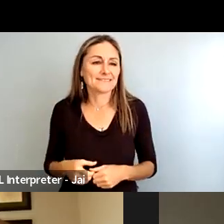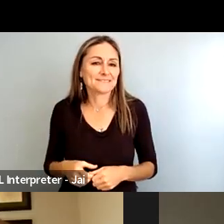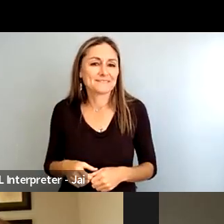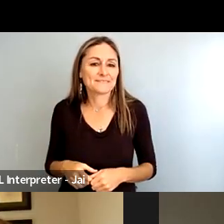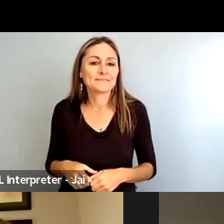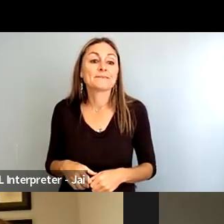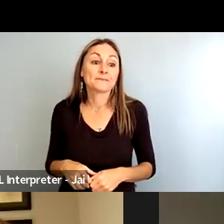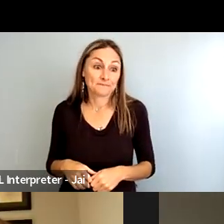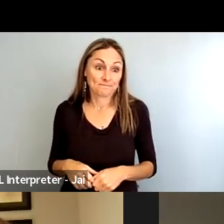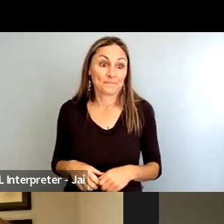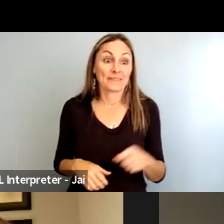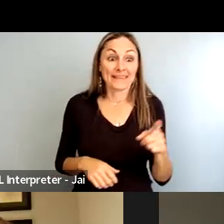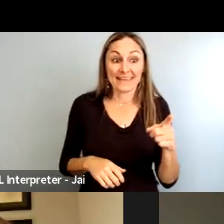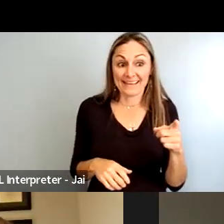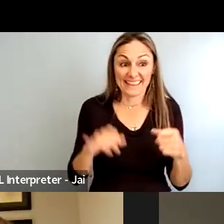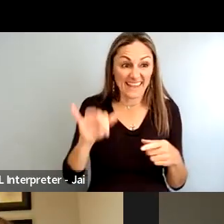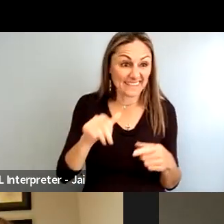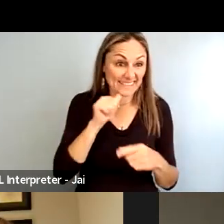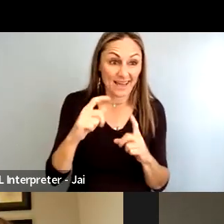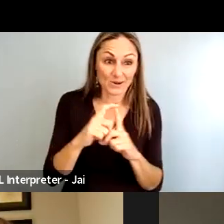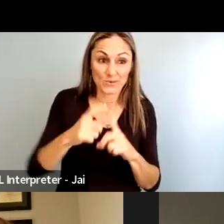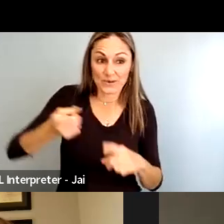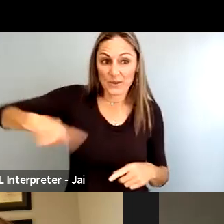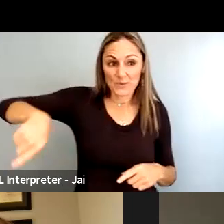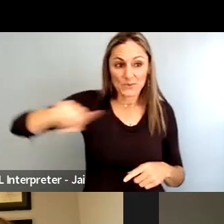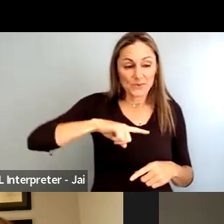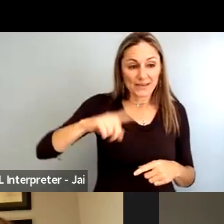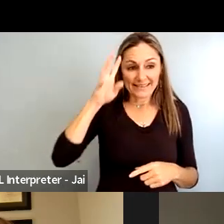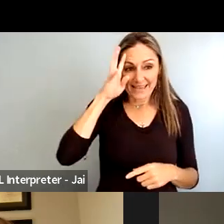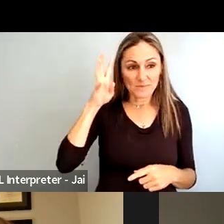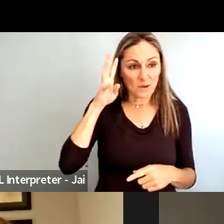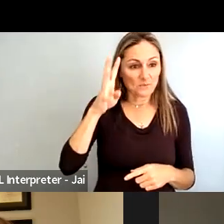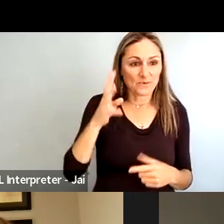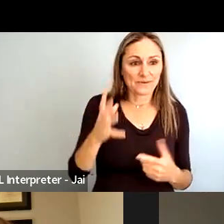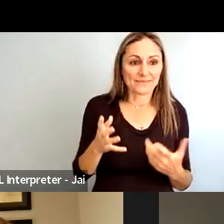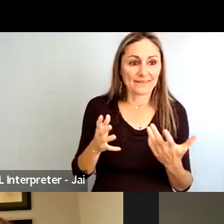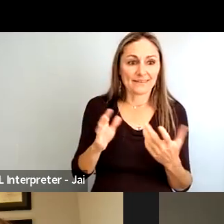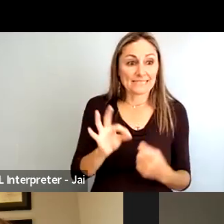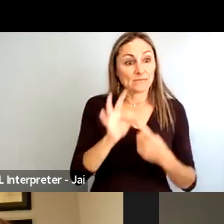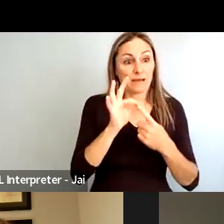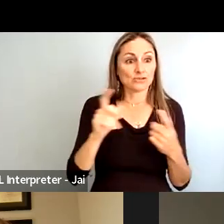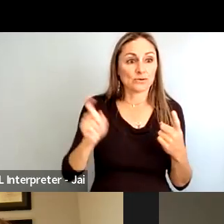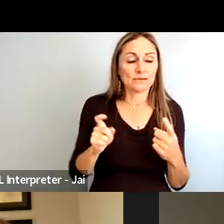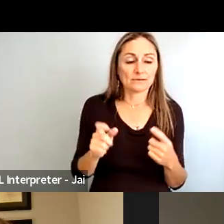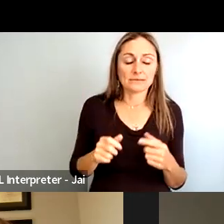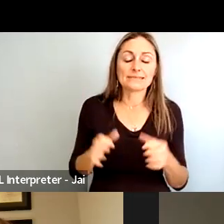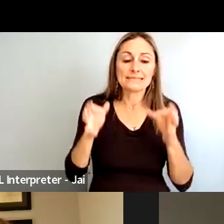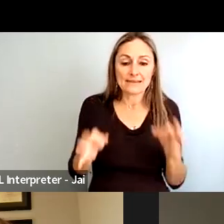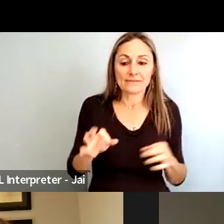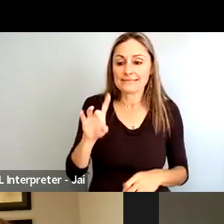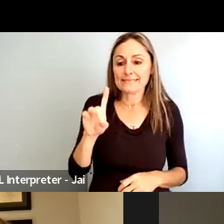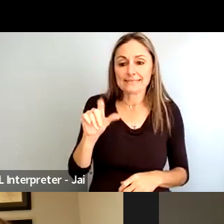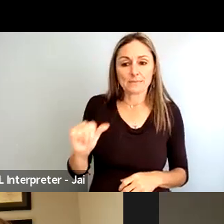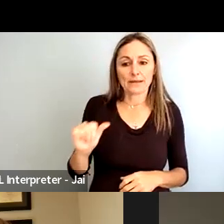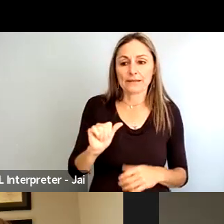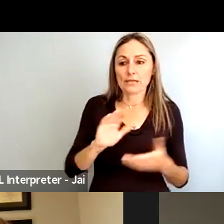And that's not a word that we came up with, that special needs is definitely an issue that the disability community has never